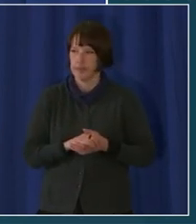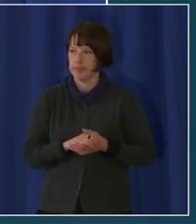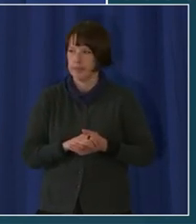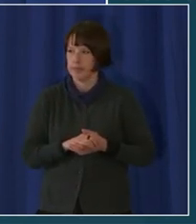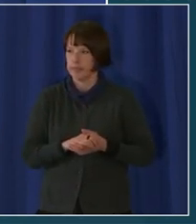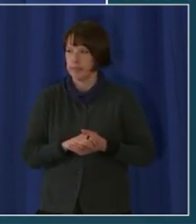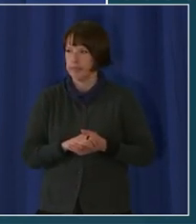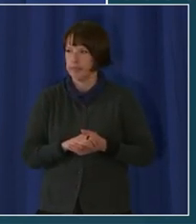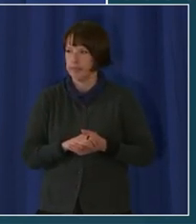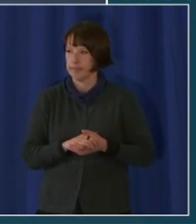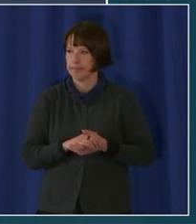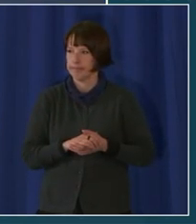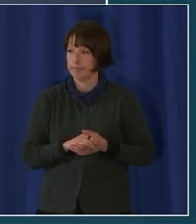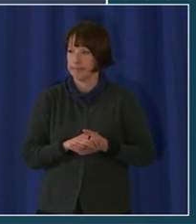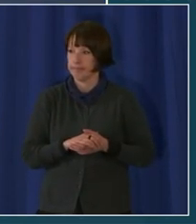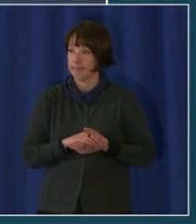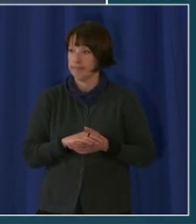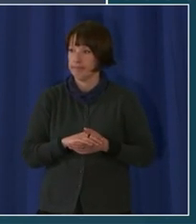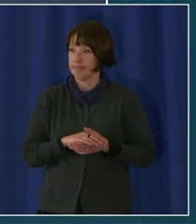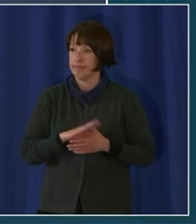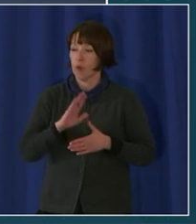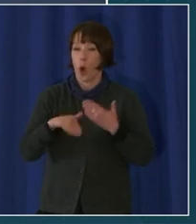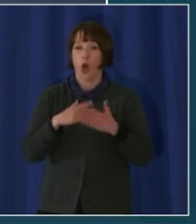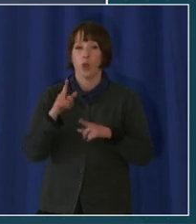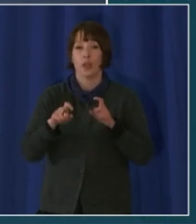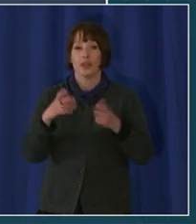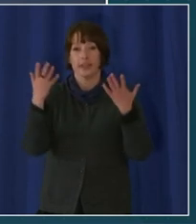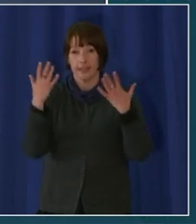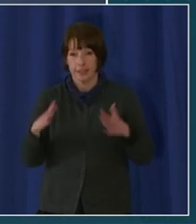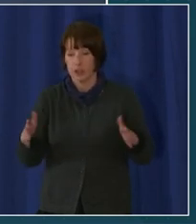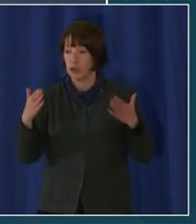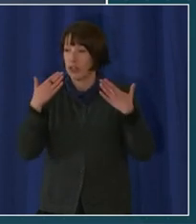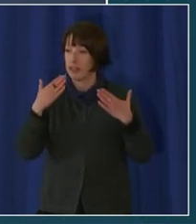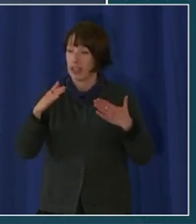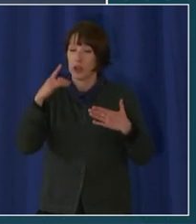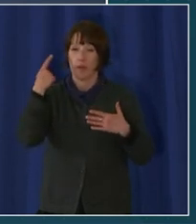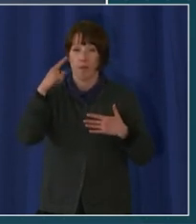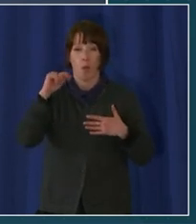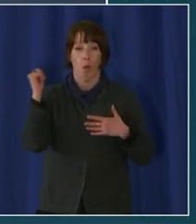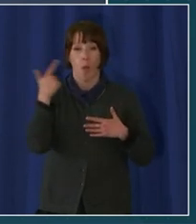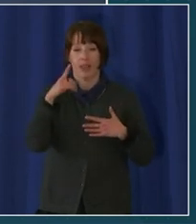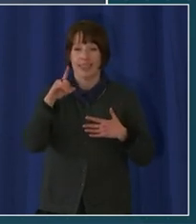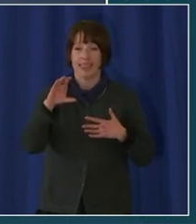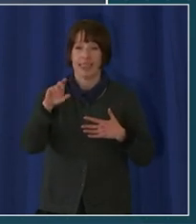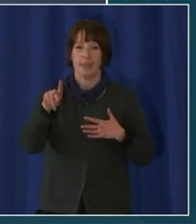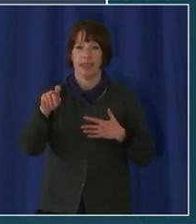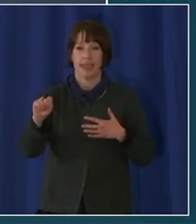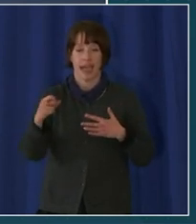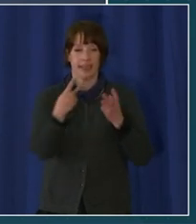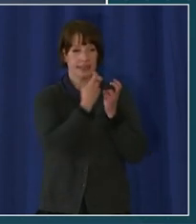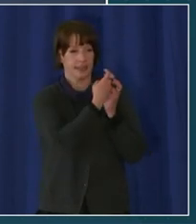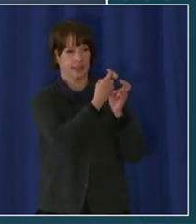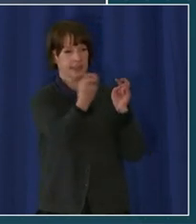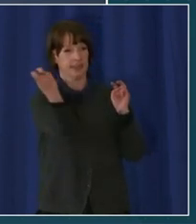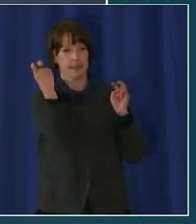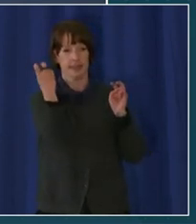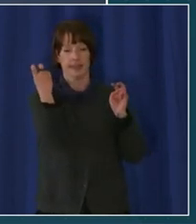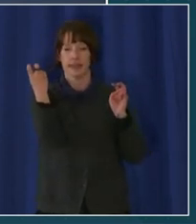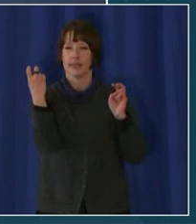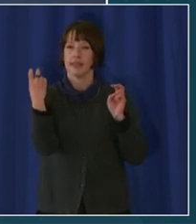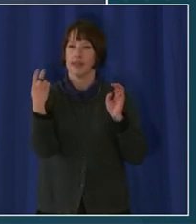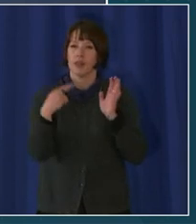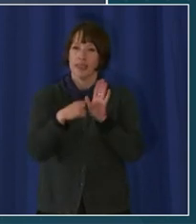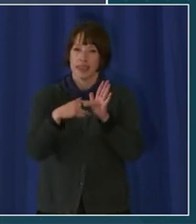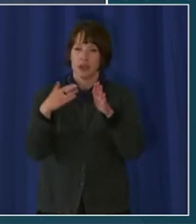And it looks like we made it through all of our questions. Thank you to all of our DCPS panelists for presenting today and throughout the year.